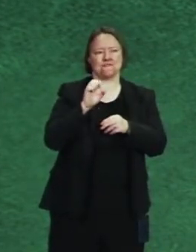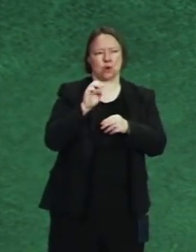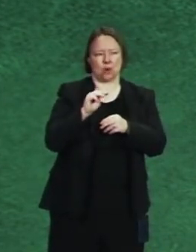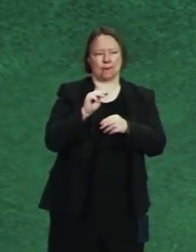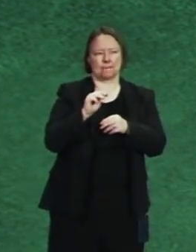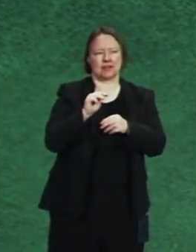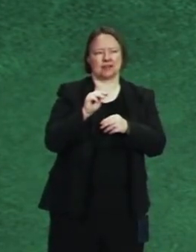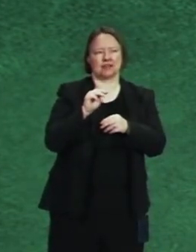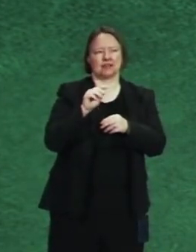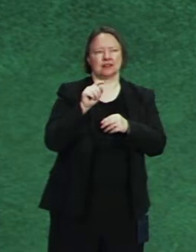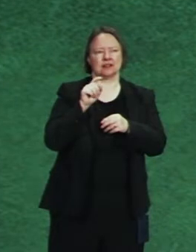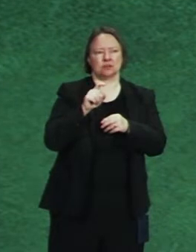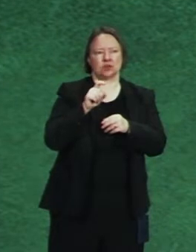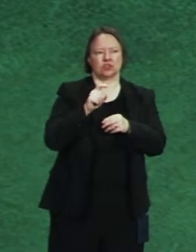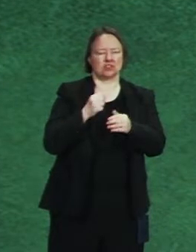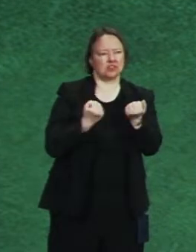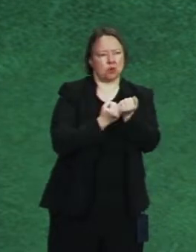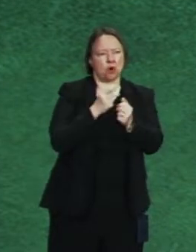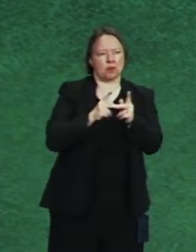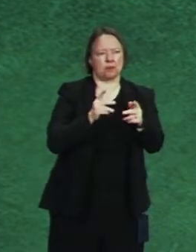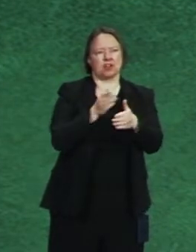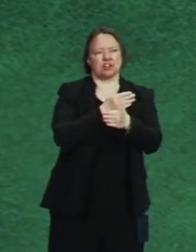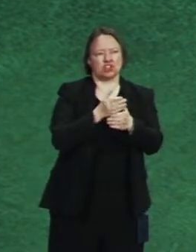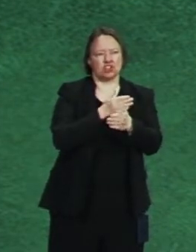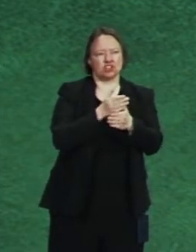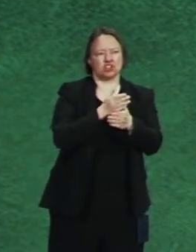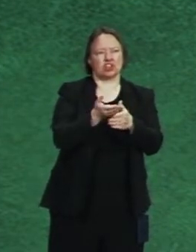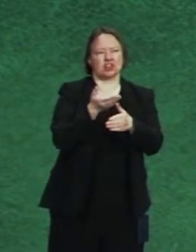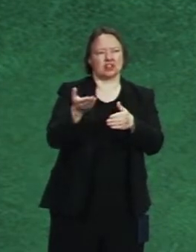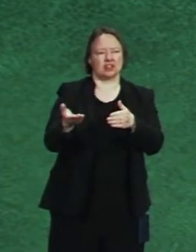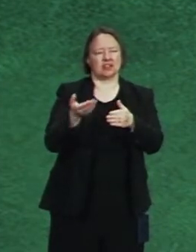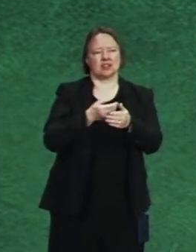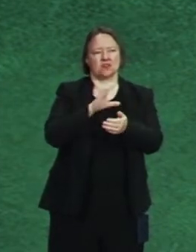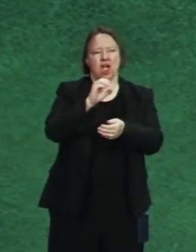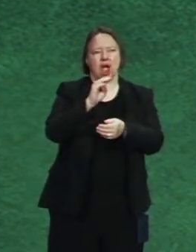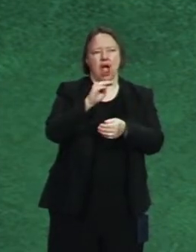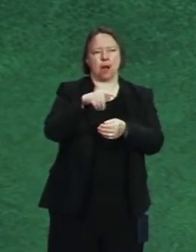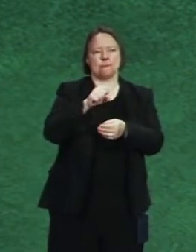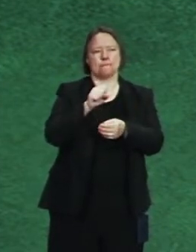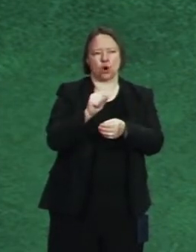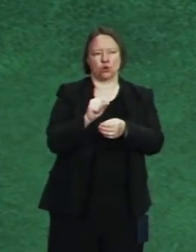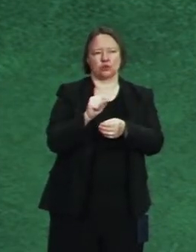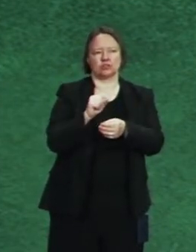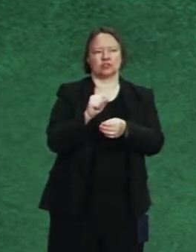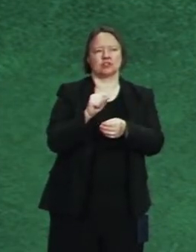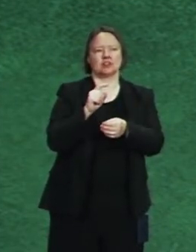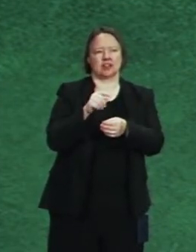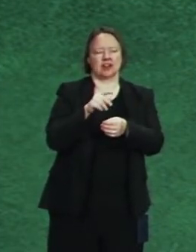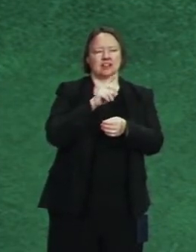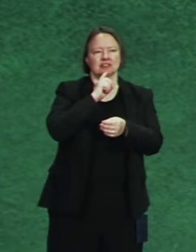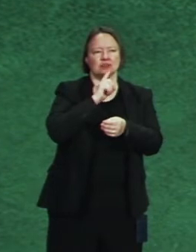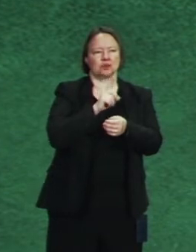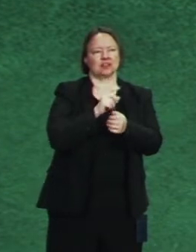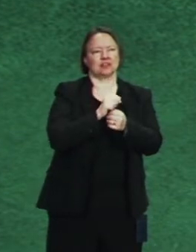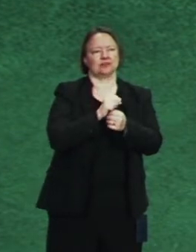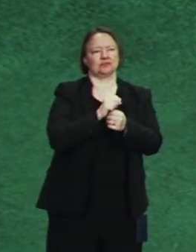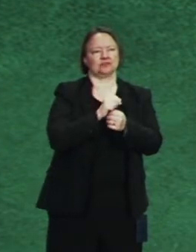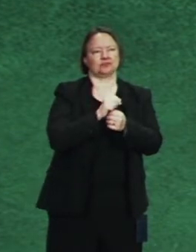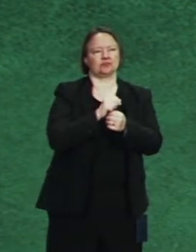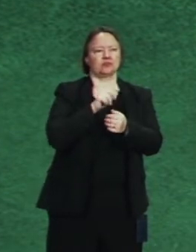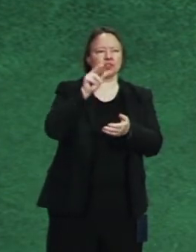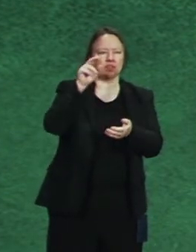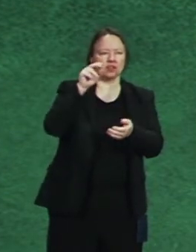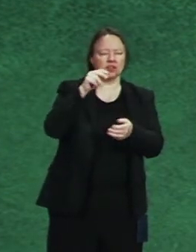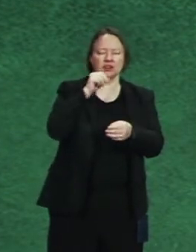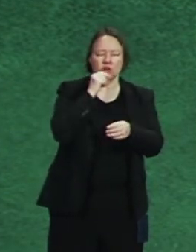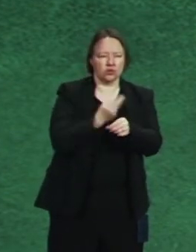is supposed to enable people to share items on my campus, because there are items with very low utility. You